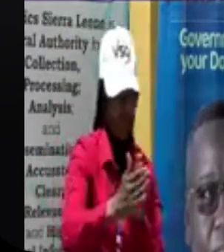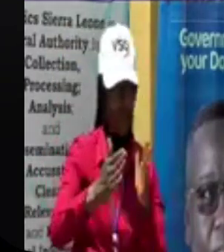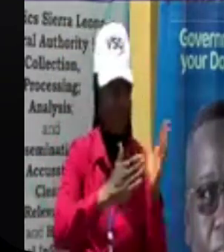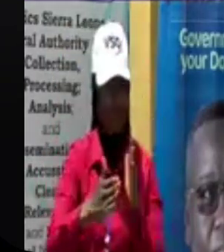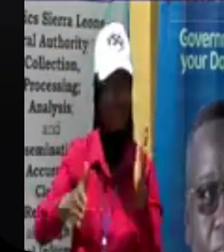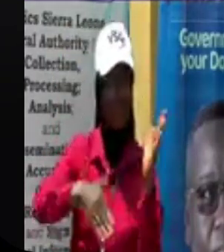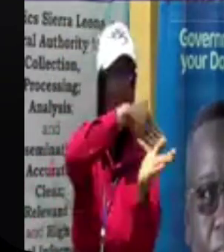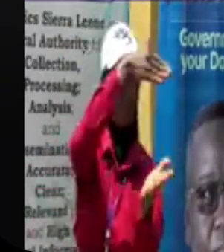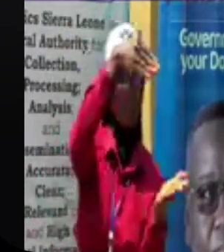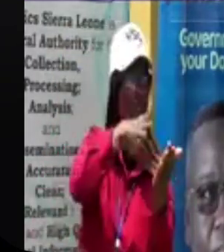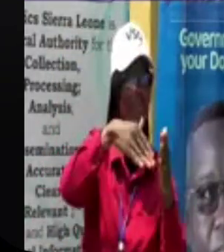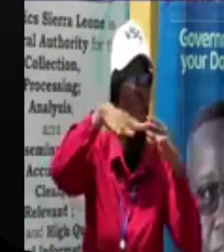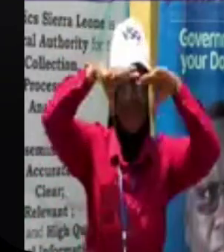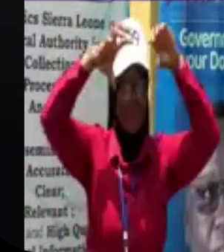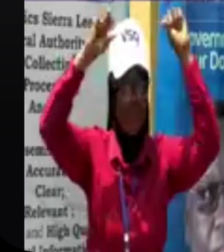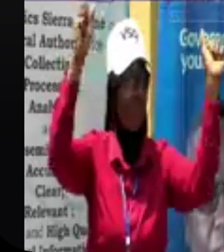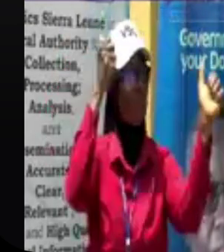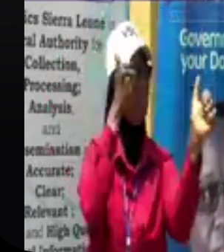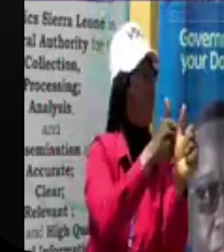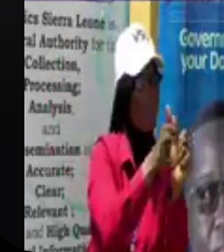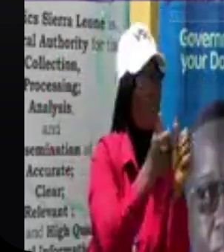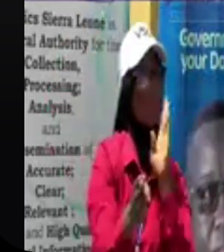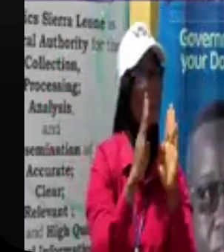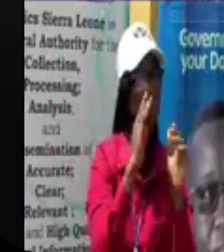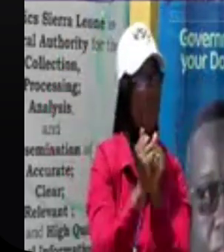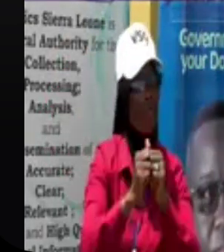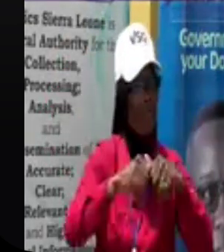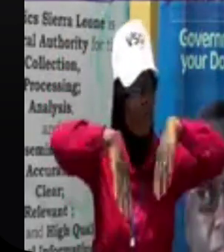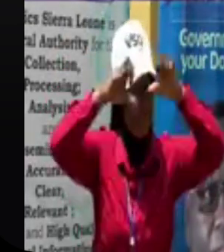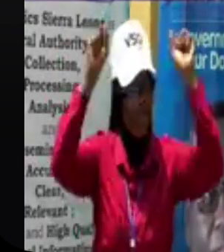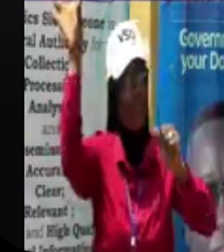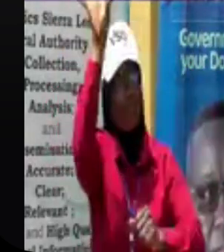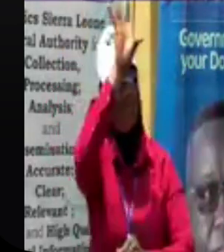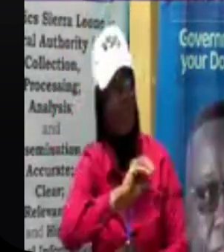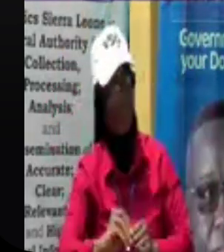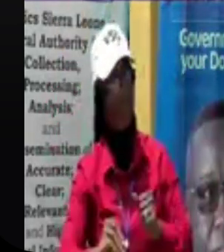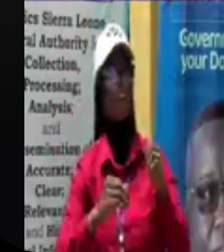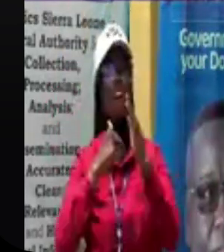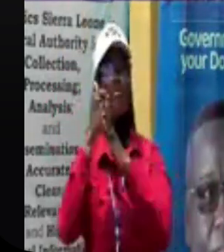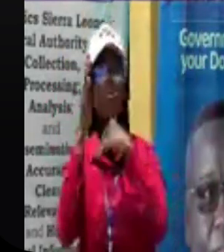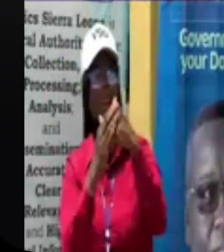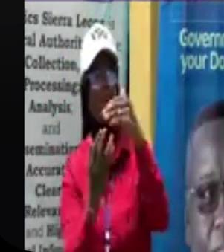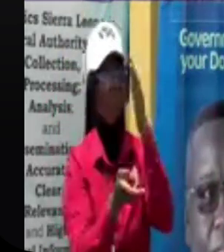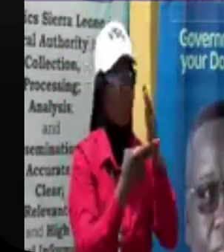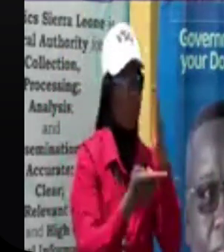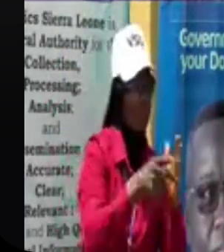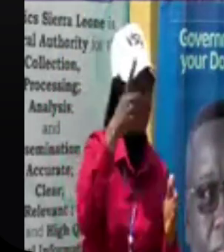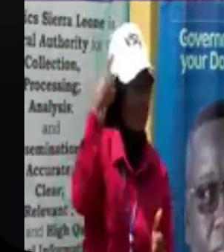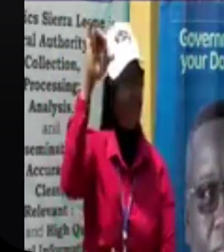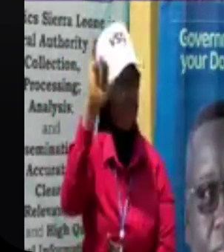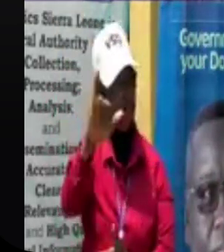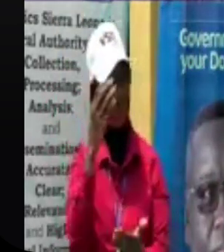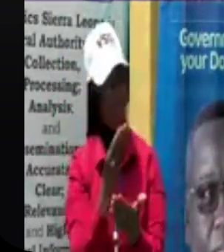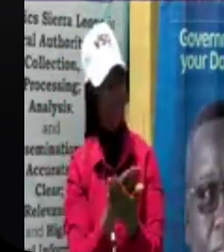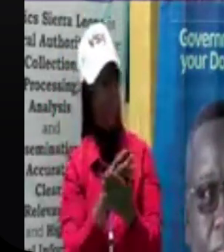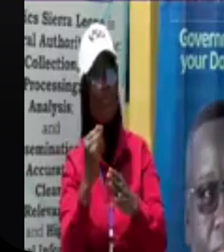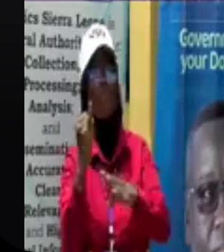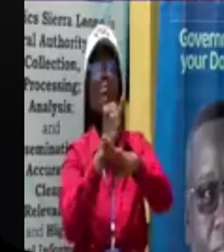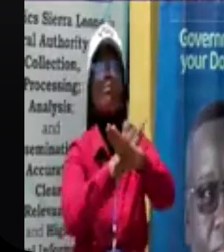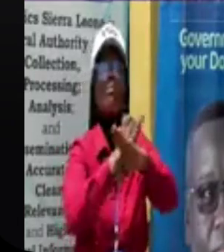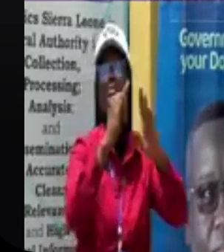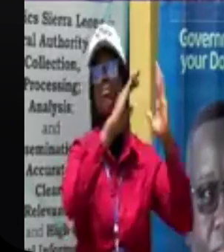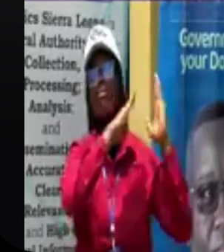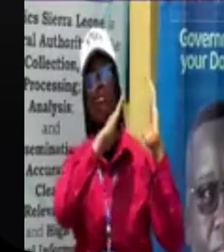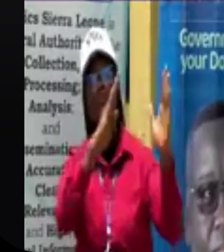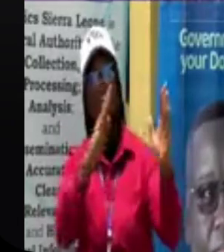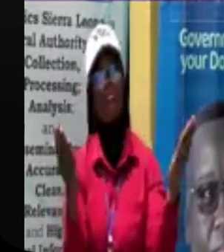center. President SSF, I don't know where they talk to the president of African Development Bank for that money day. 1 billion industrial hub. I'm